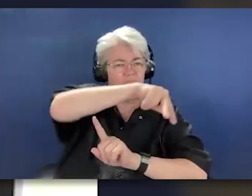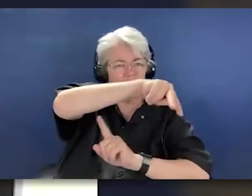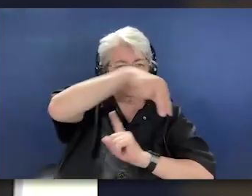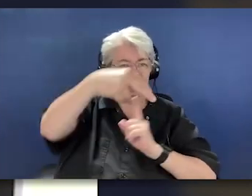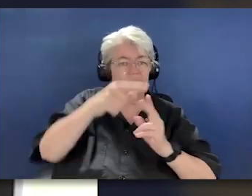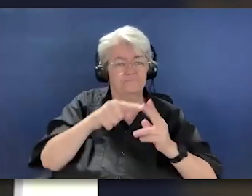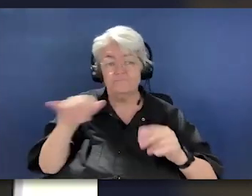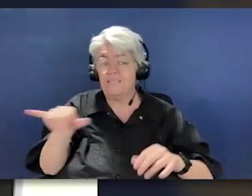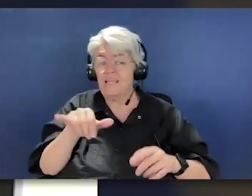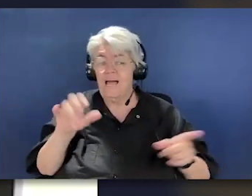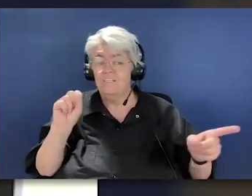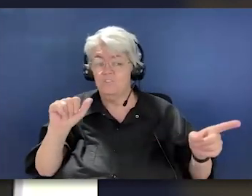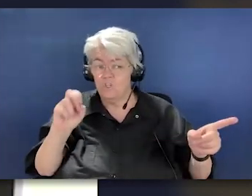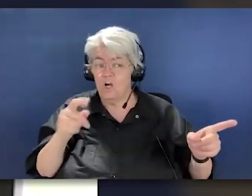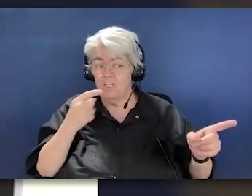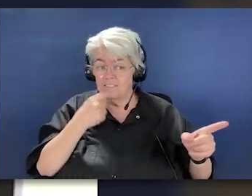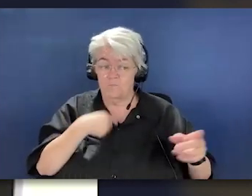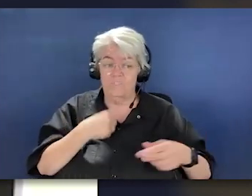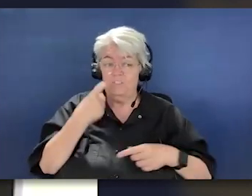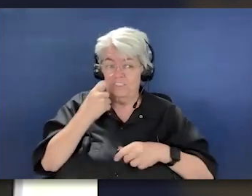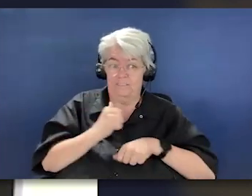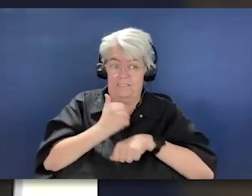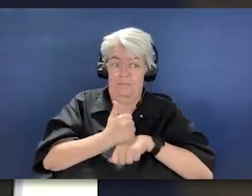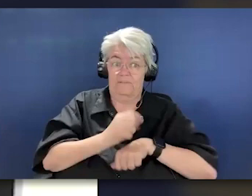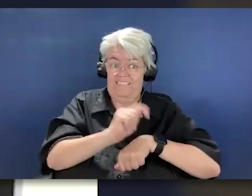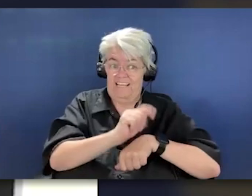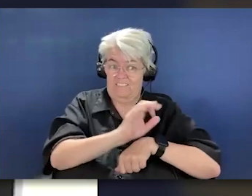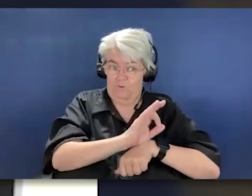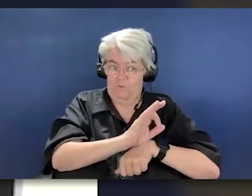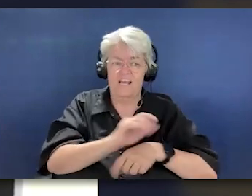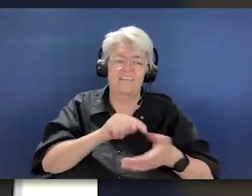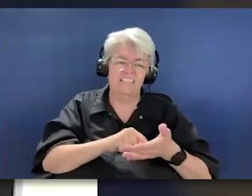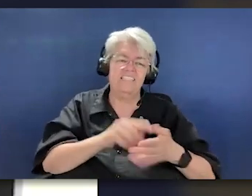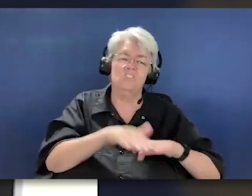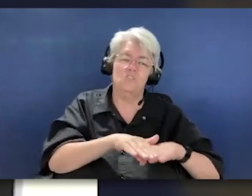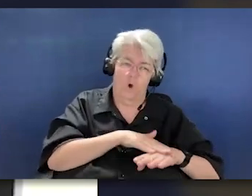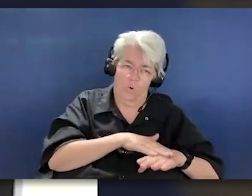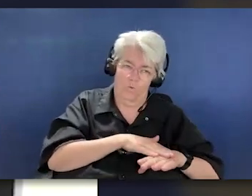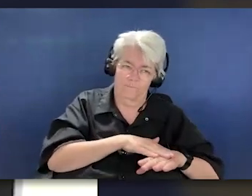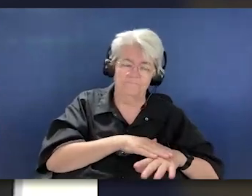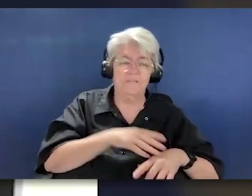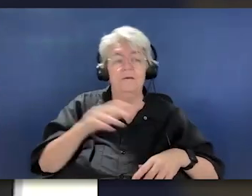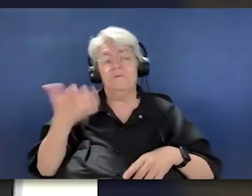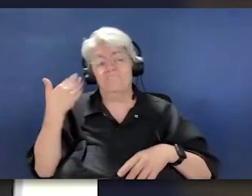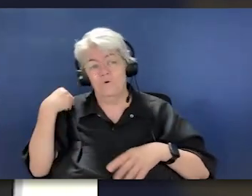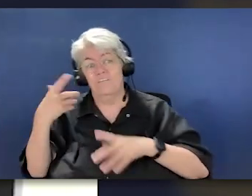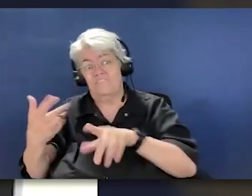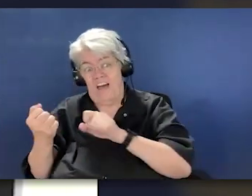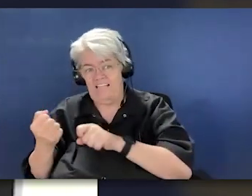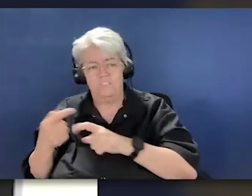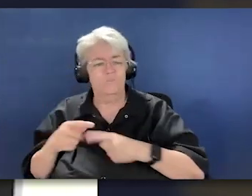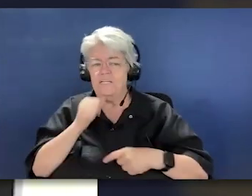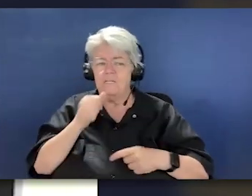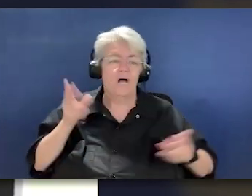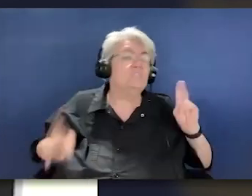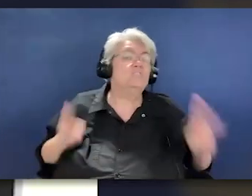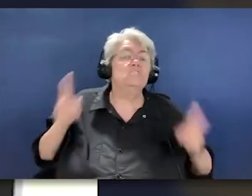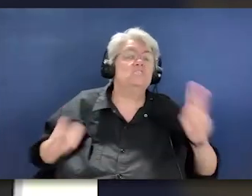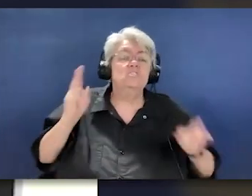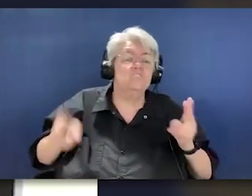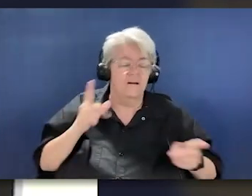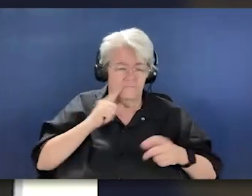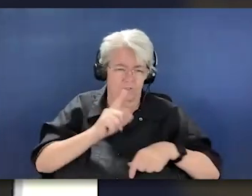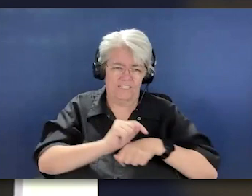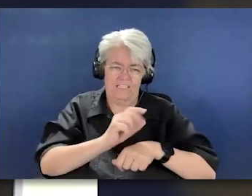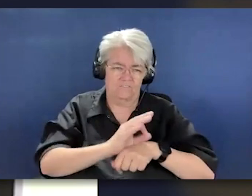Sean mentioned, we've just started a task force, and this is kind of the slow part, is we did not race to start a task